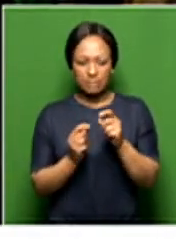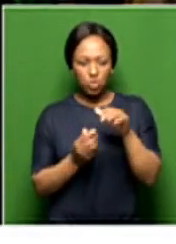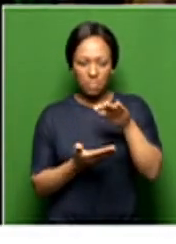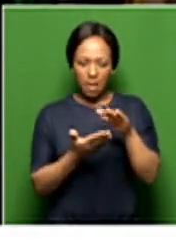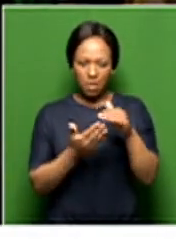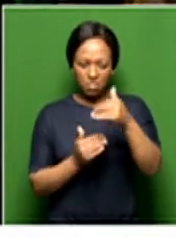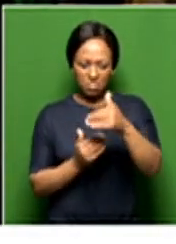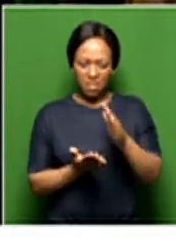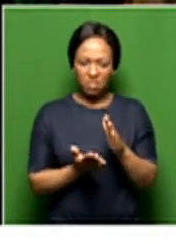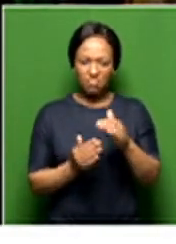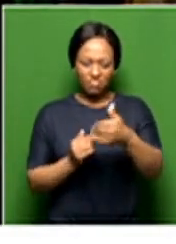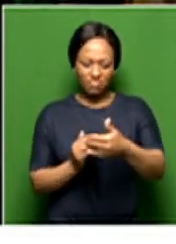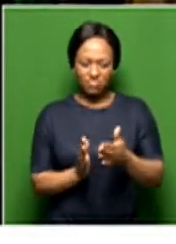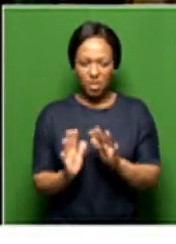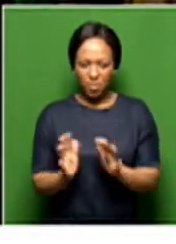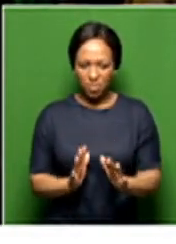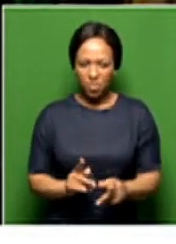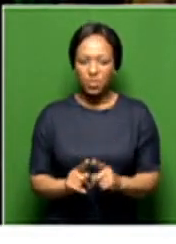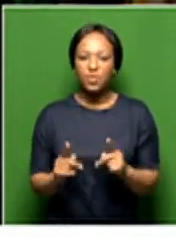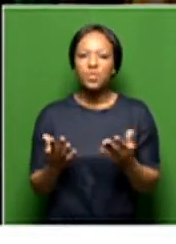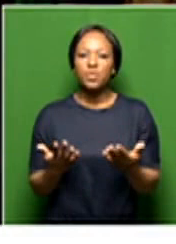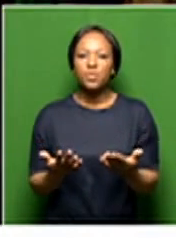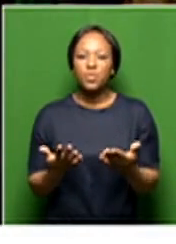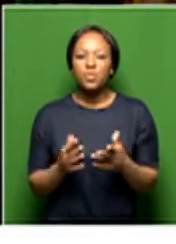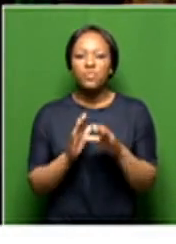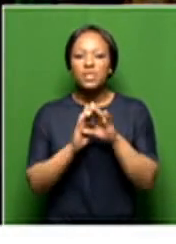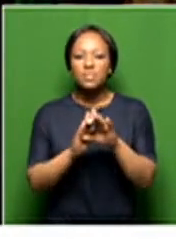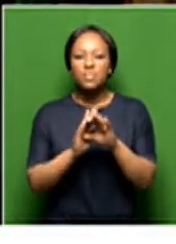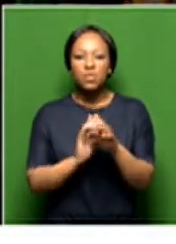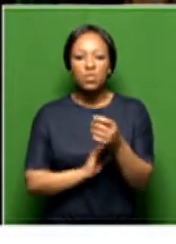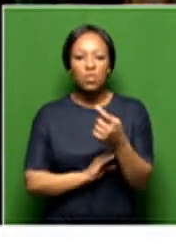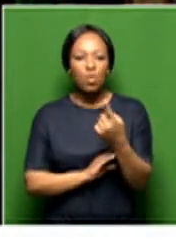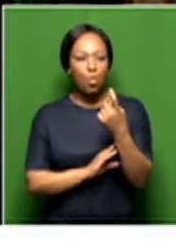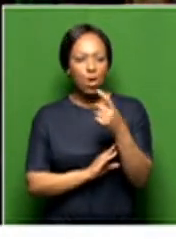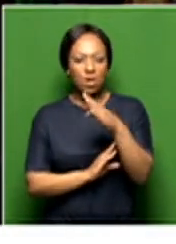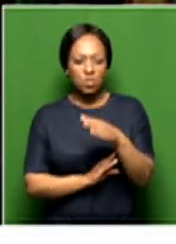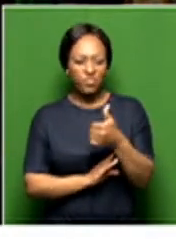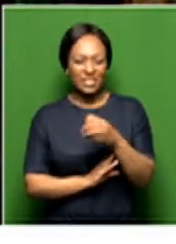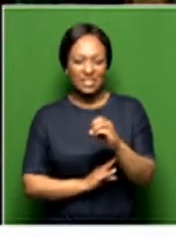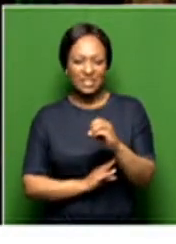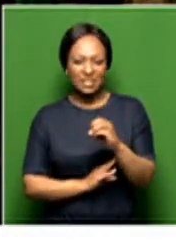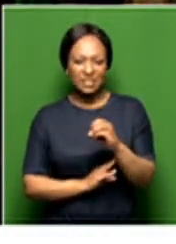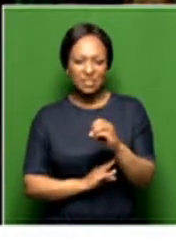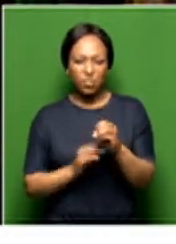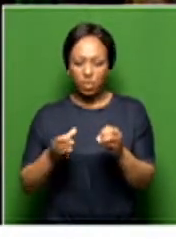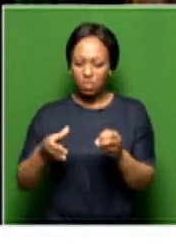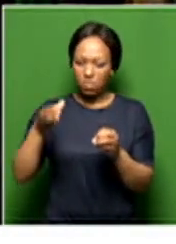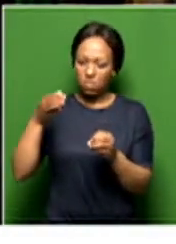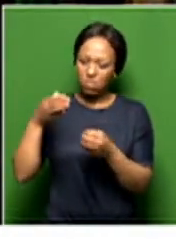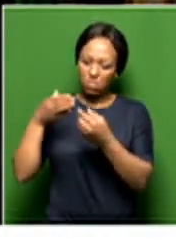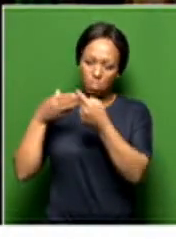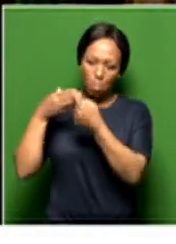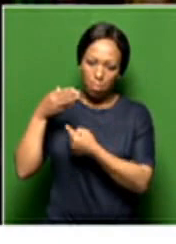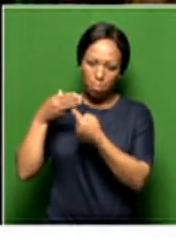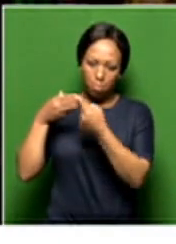itself. You know, for instance, you know, there's a 1 and a 60 that appears on the can, and